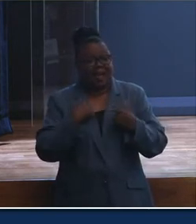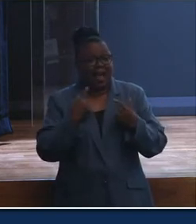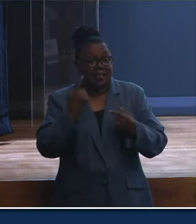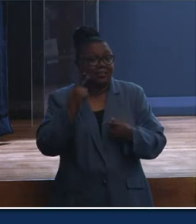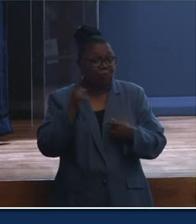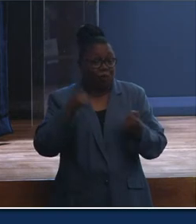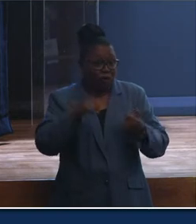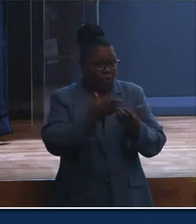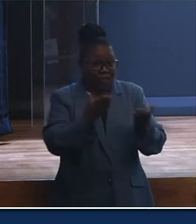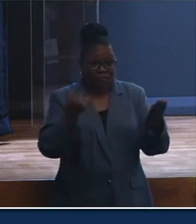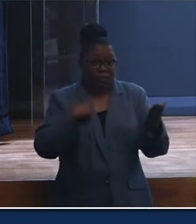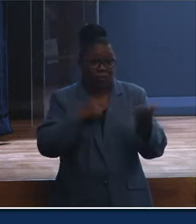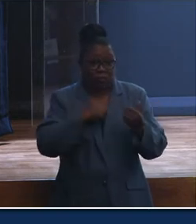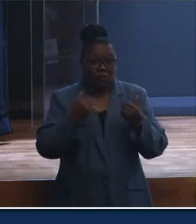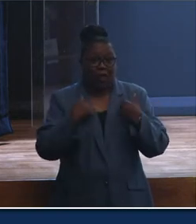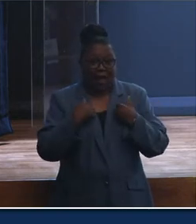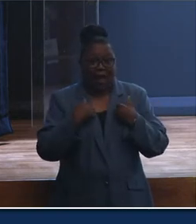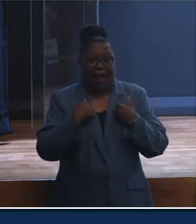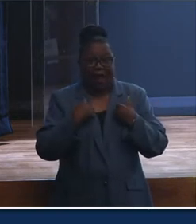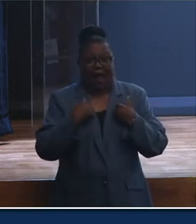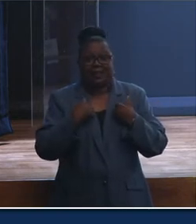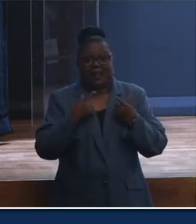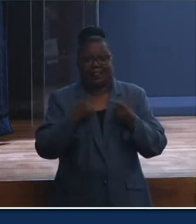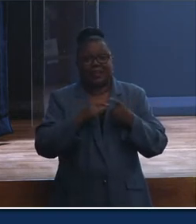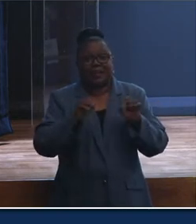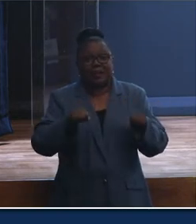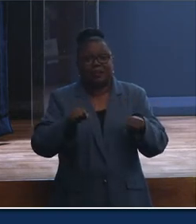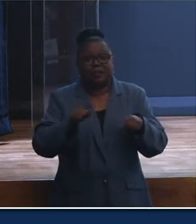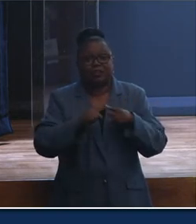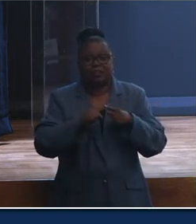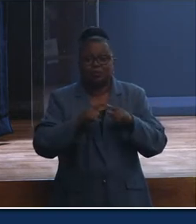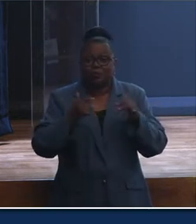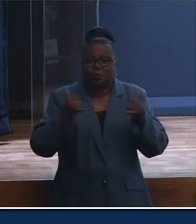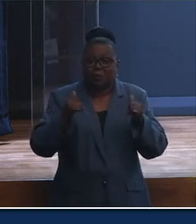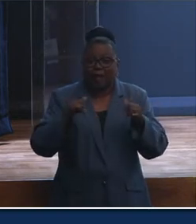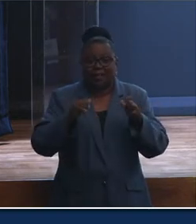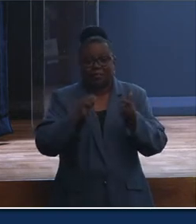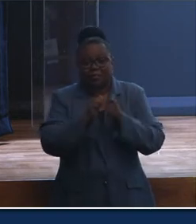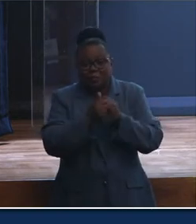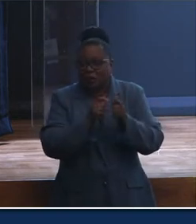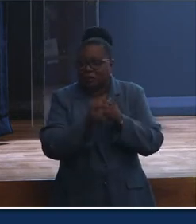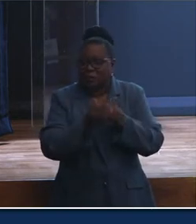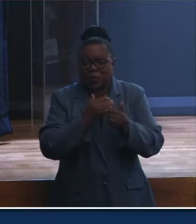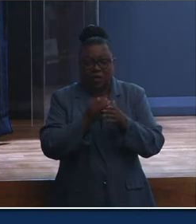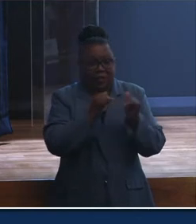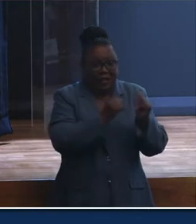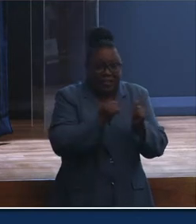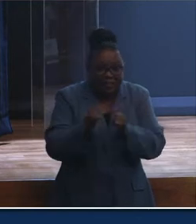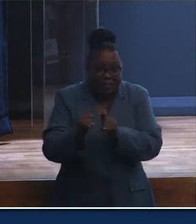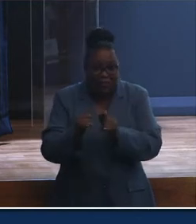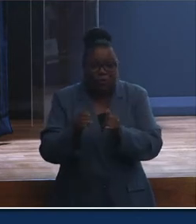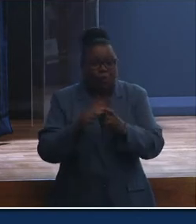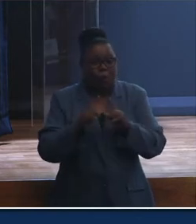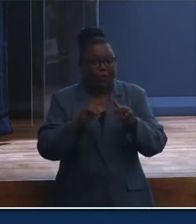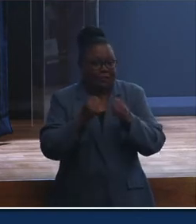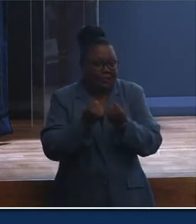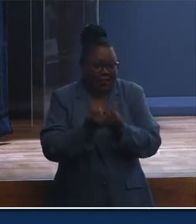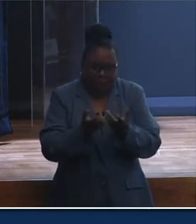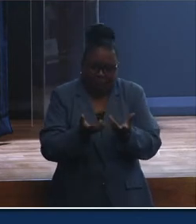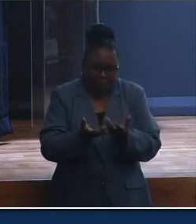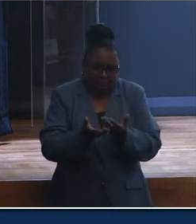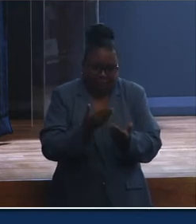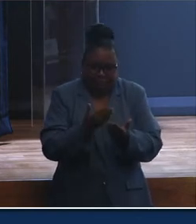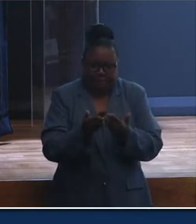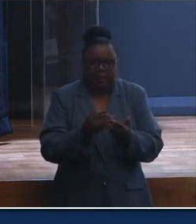for all of us who've had the ability to play sports, whether individually or in teams.